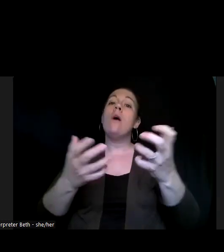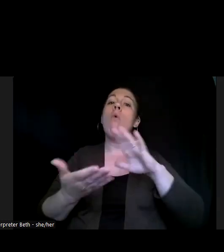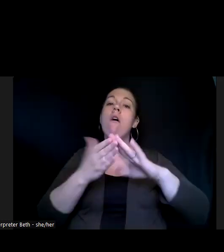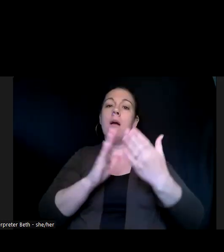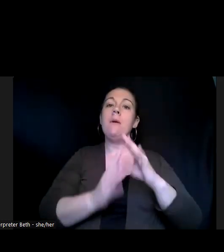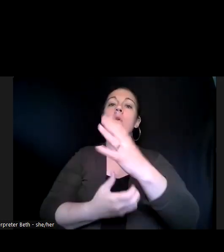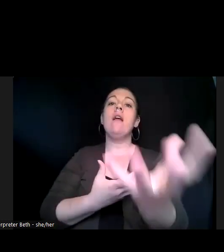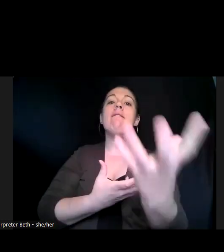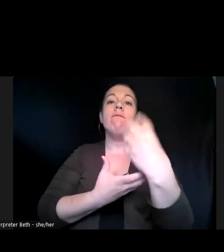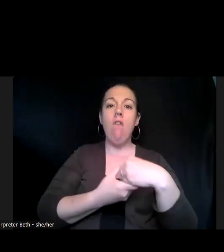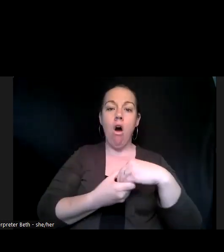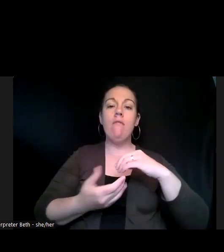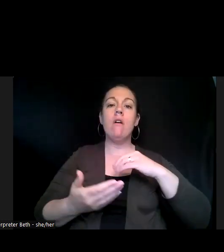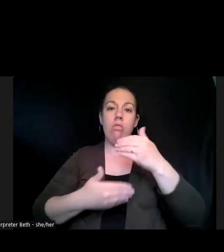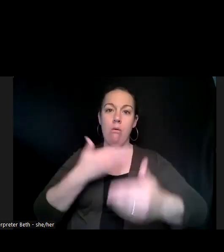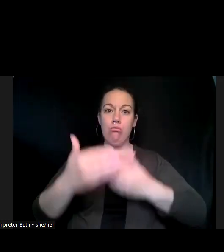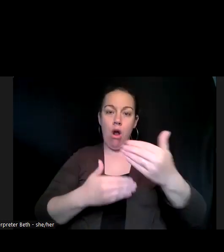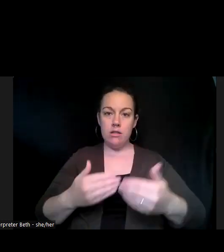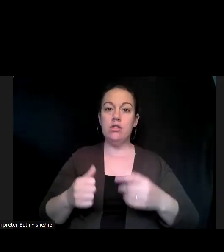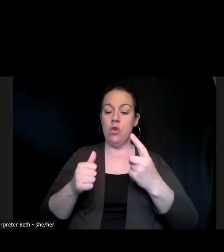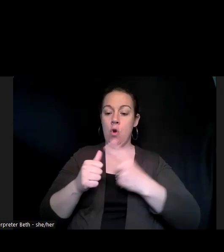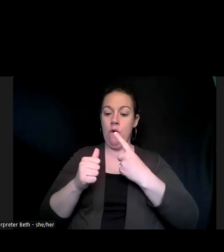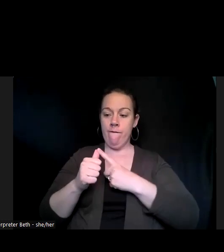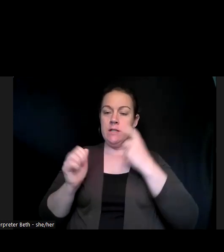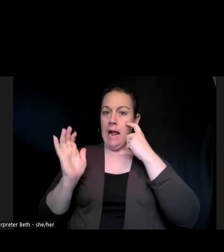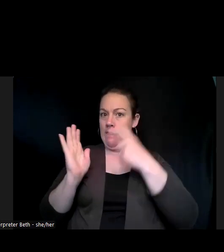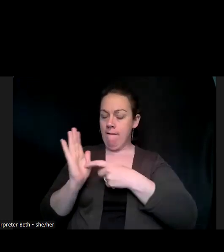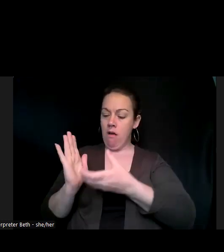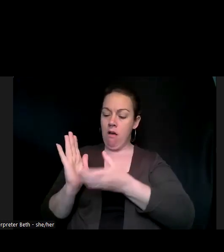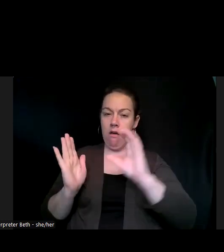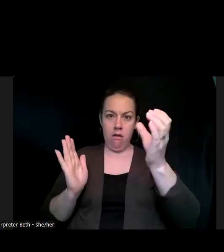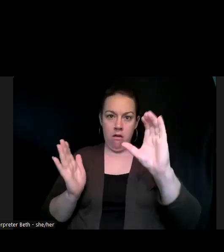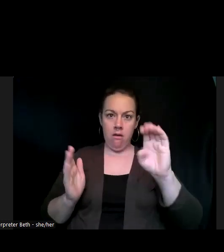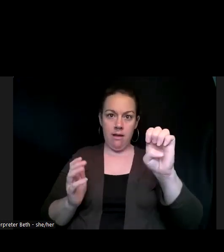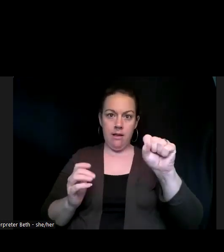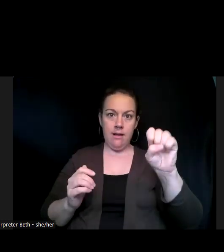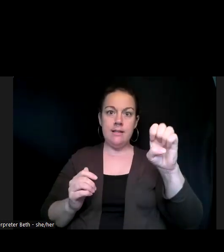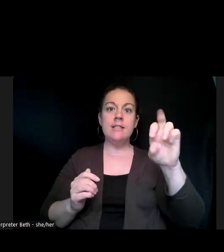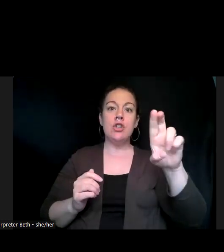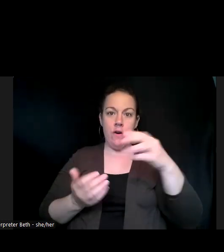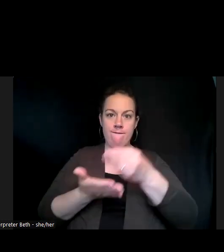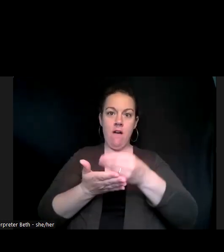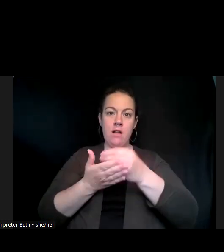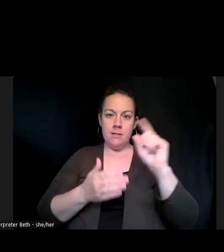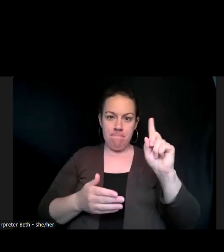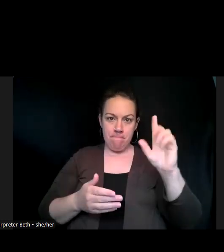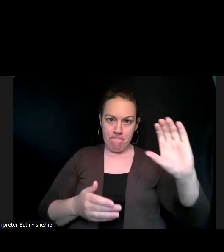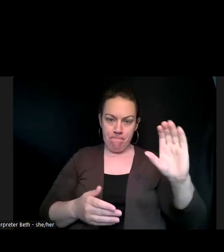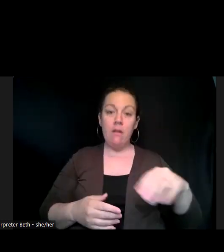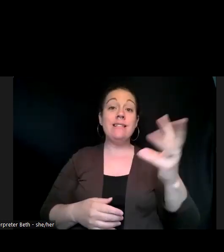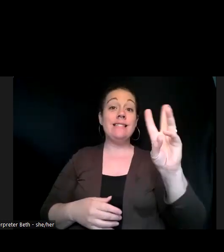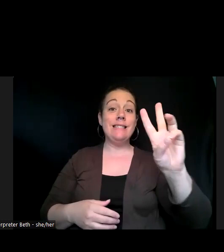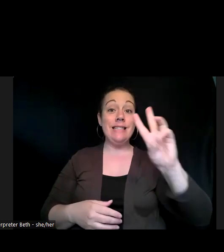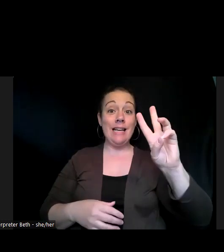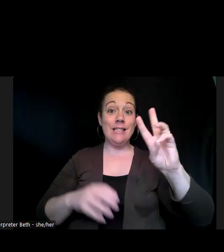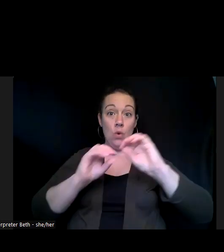found that we needed to start by demystifying the ESSER funds. We identified 6 organizations that had taken up the challenge